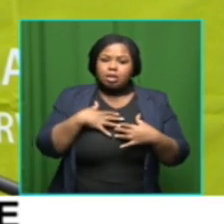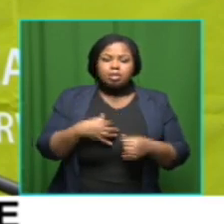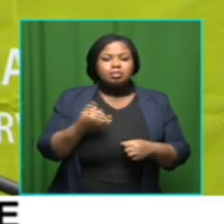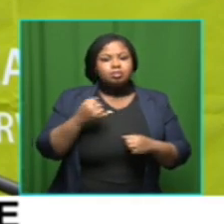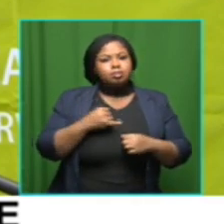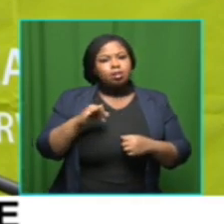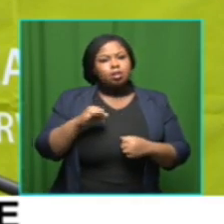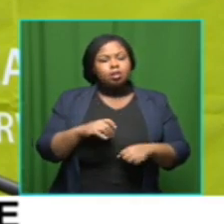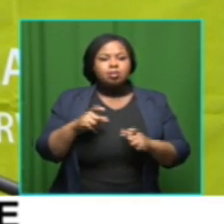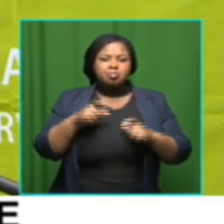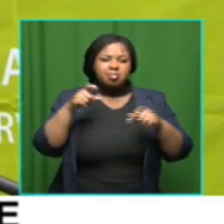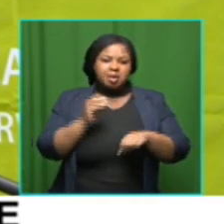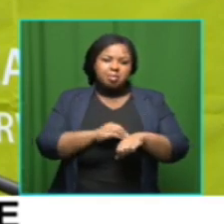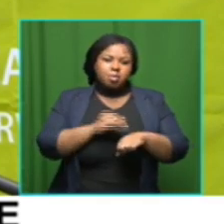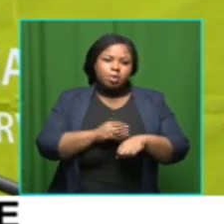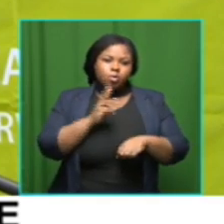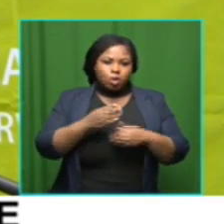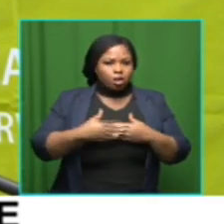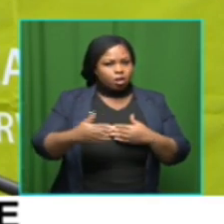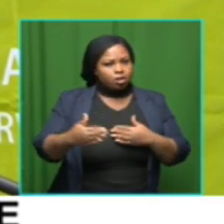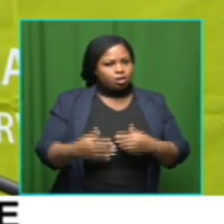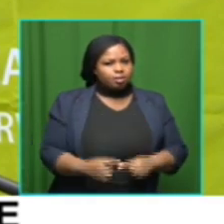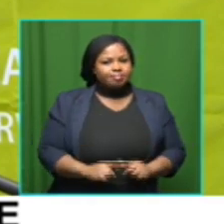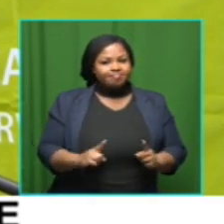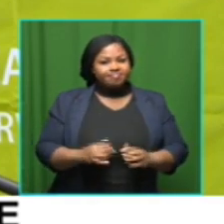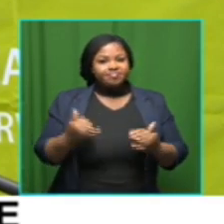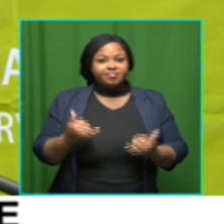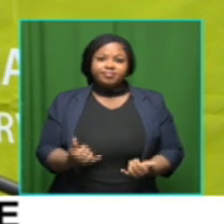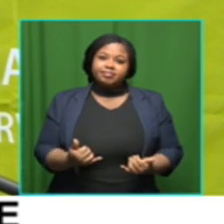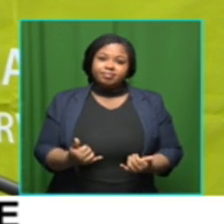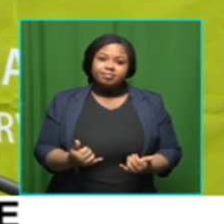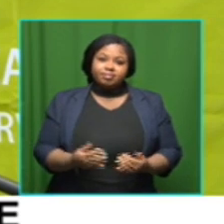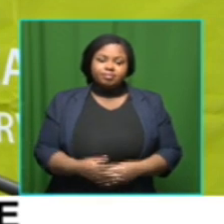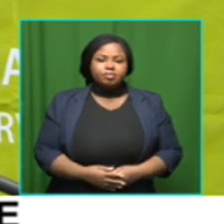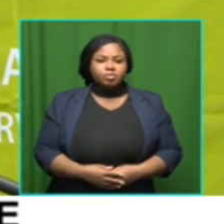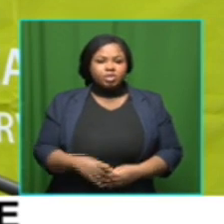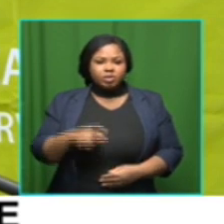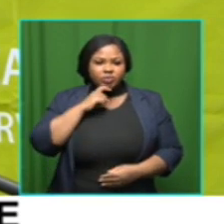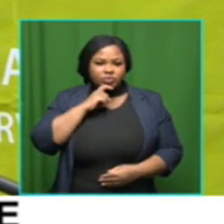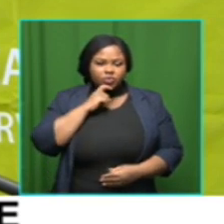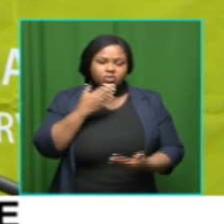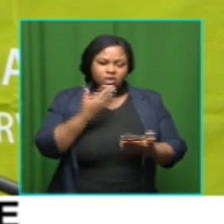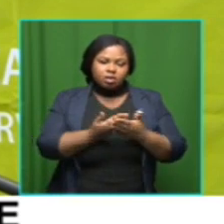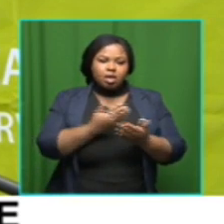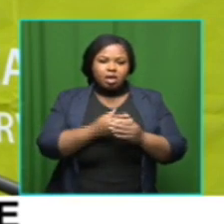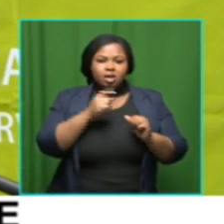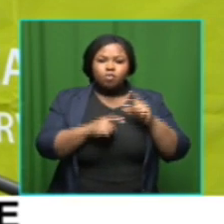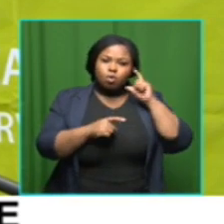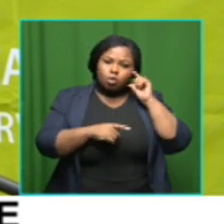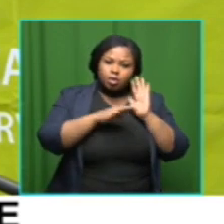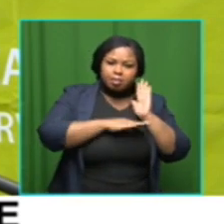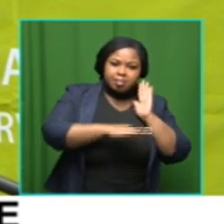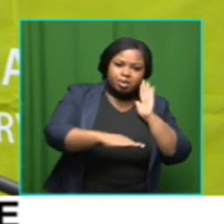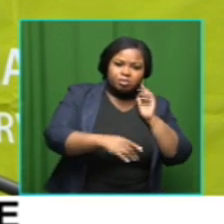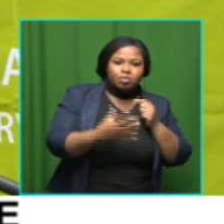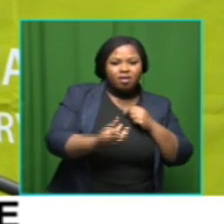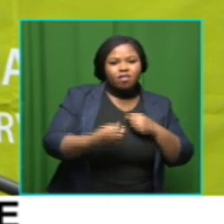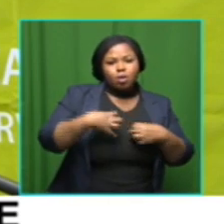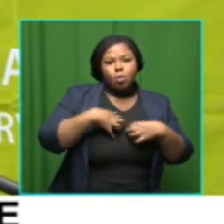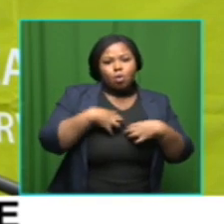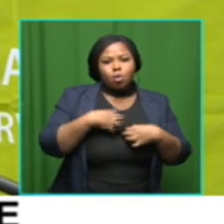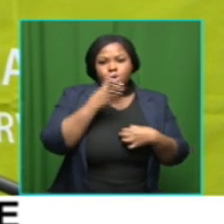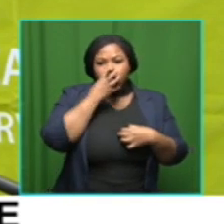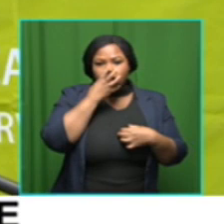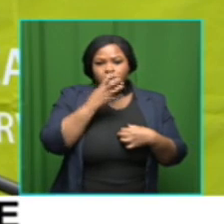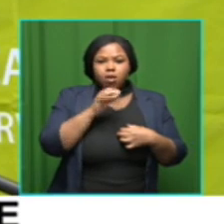problem. But we are in a space where we can be able to utilize the beds that are there. We have our own ventilators in